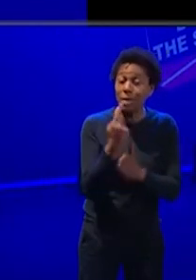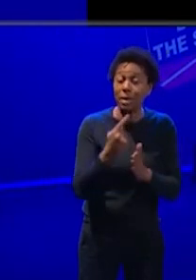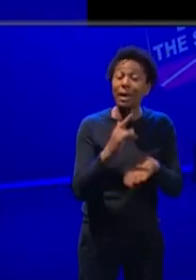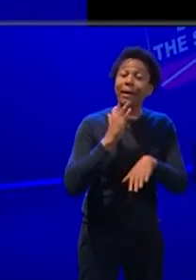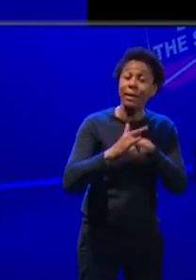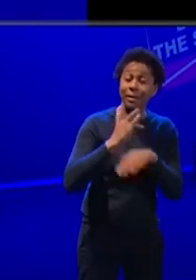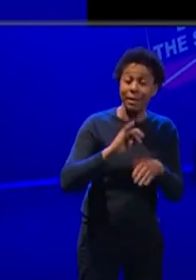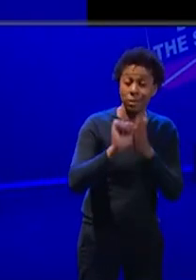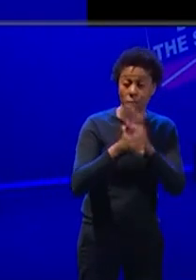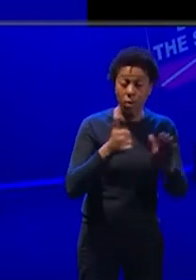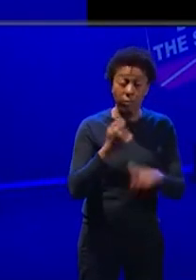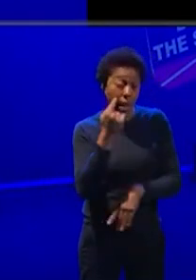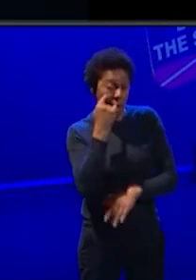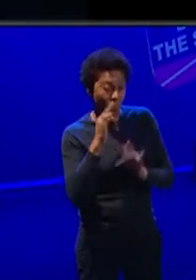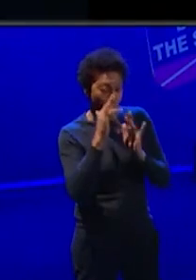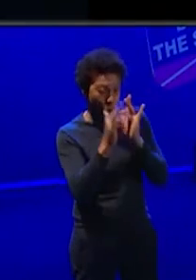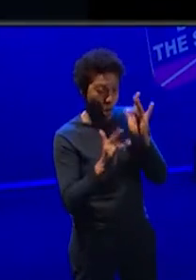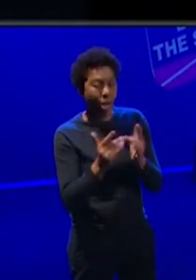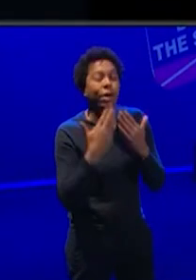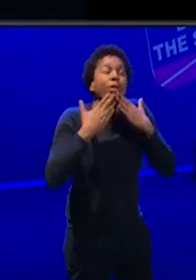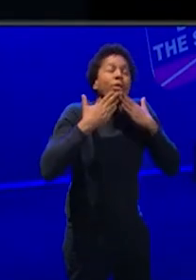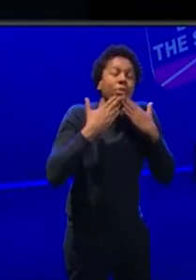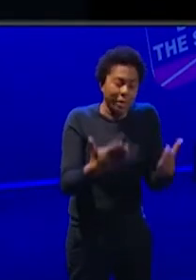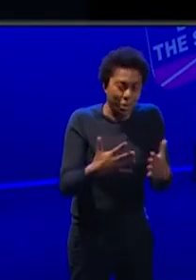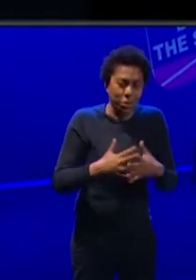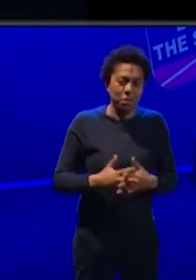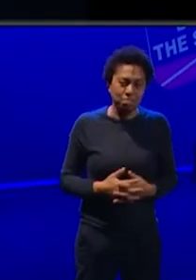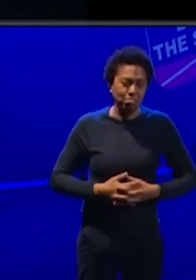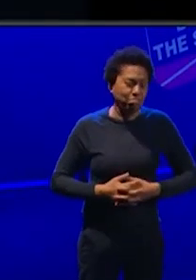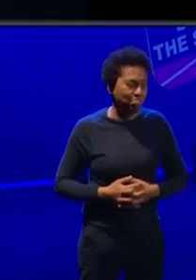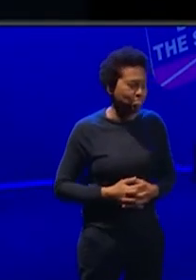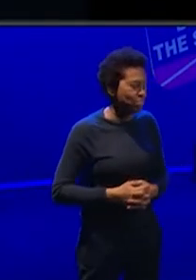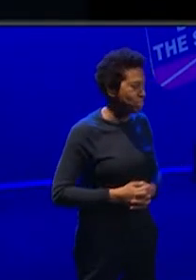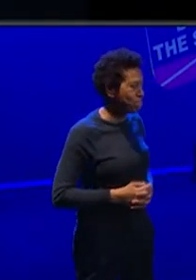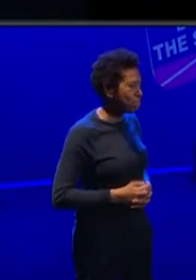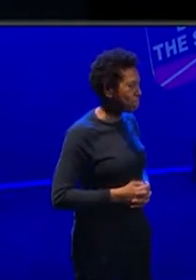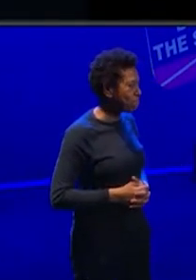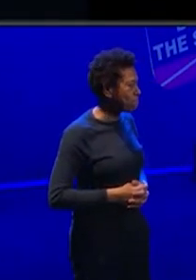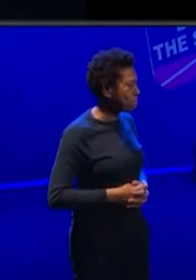Thank you very much once again, guys. Well done. Well done.